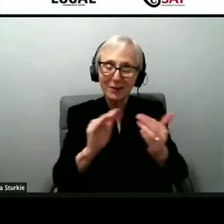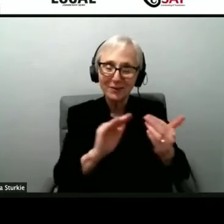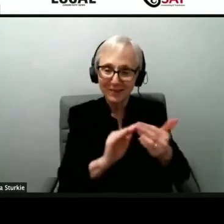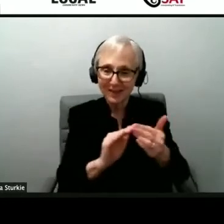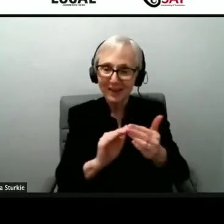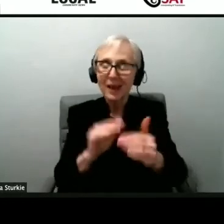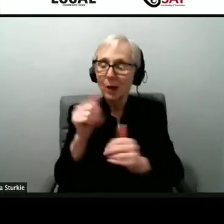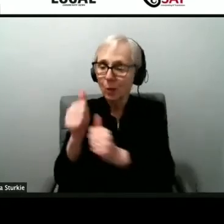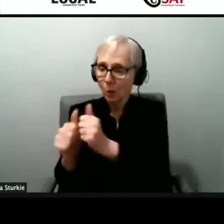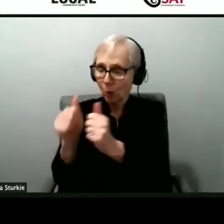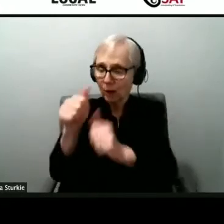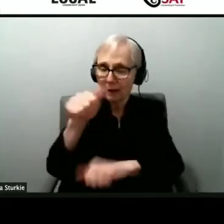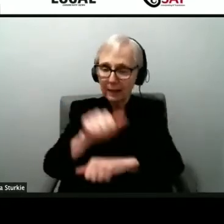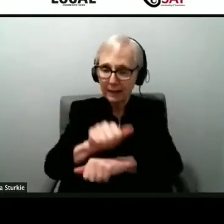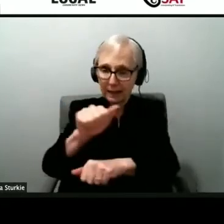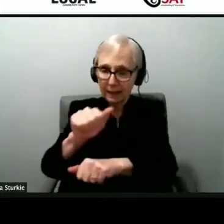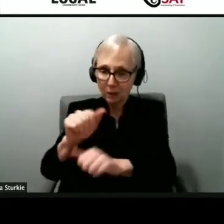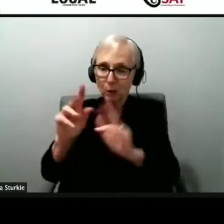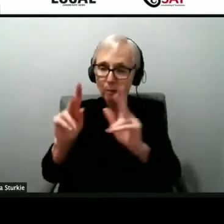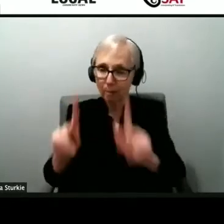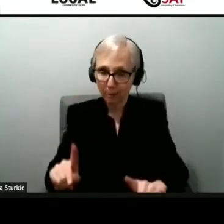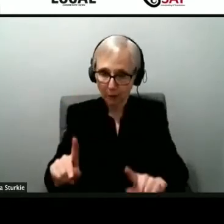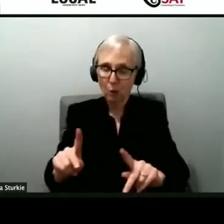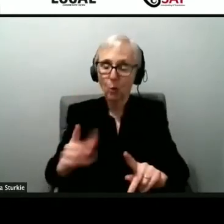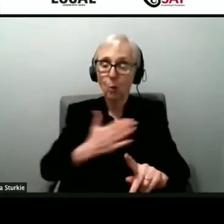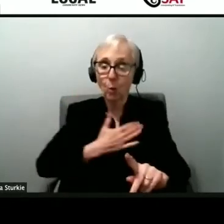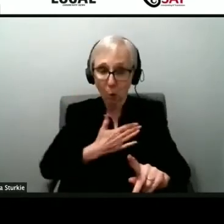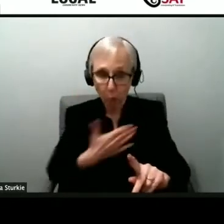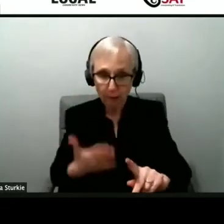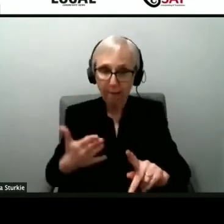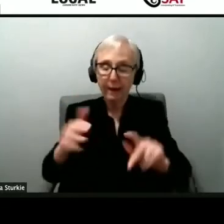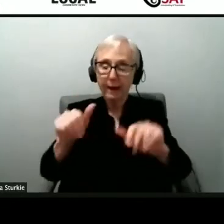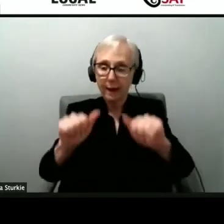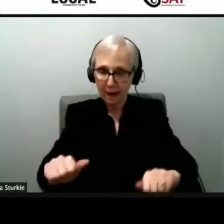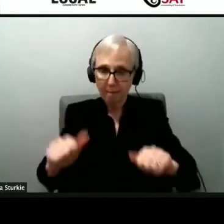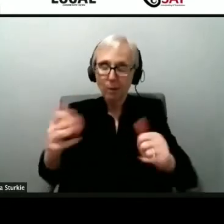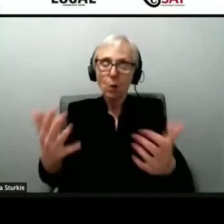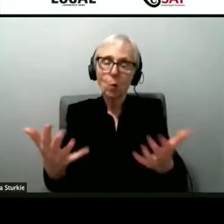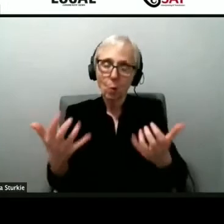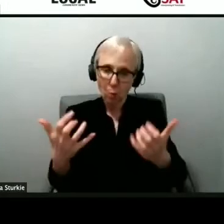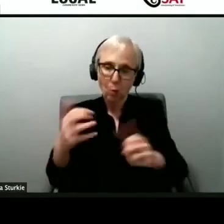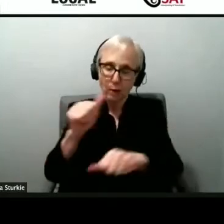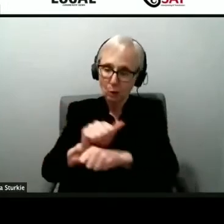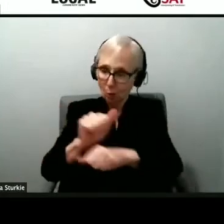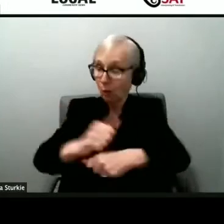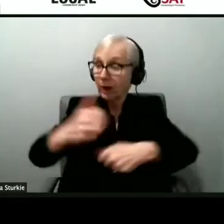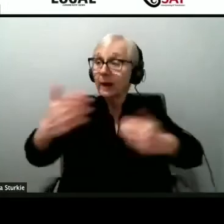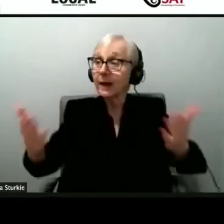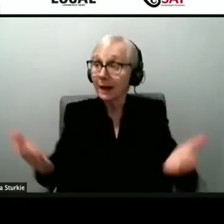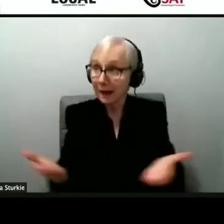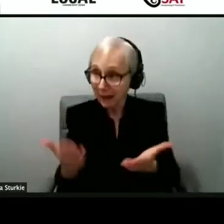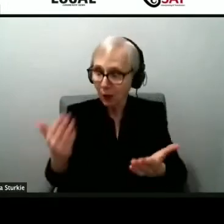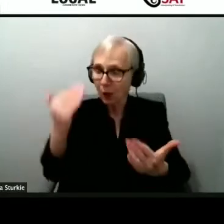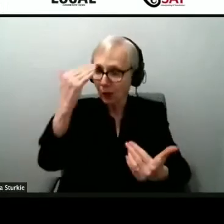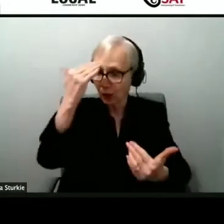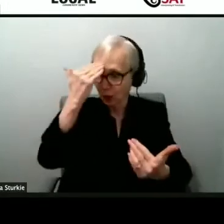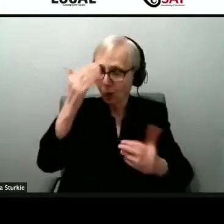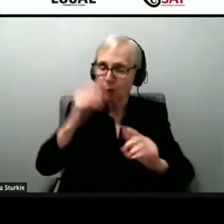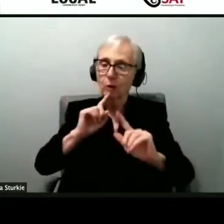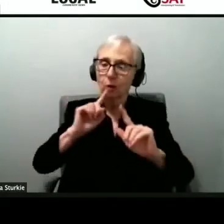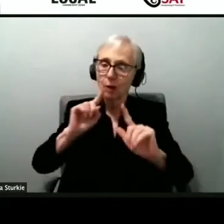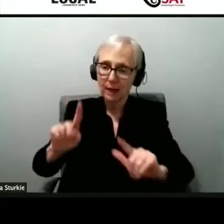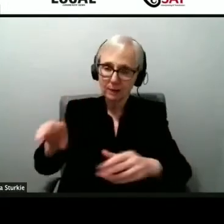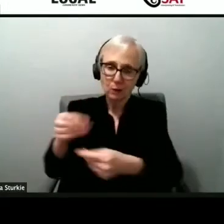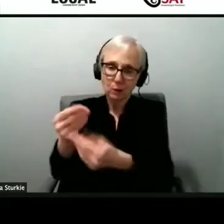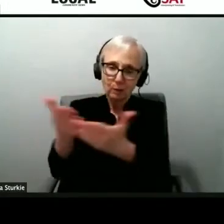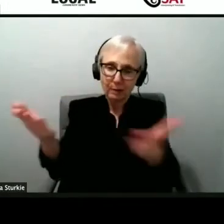each and every person that is willing and able and wanting to work with us. We are here for you, District 2. Know that your answers will be given